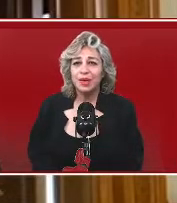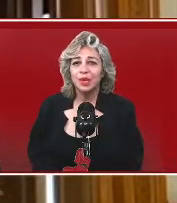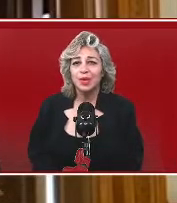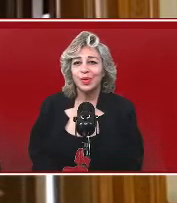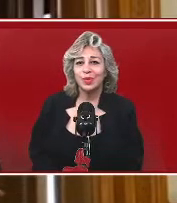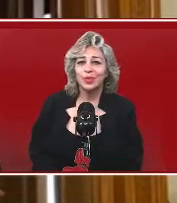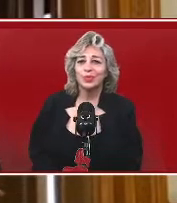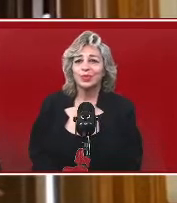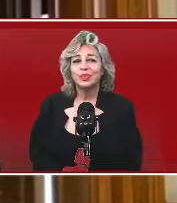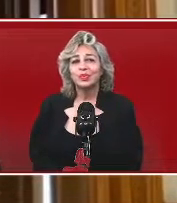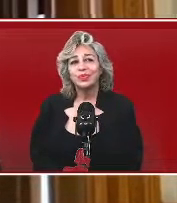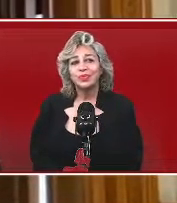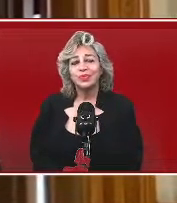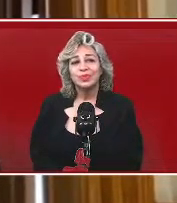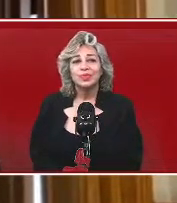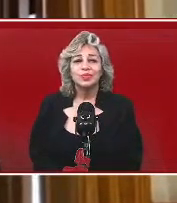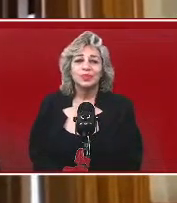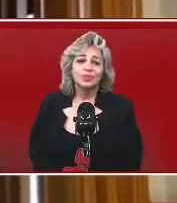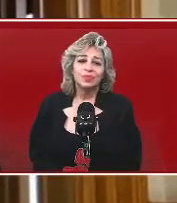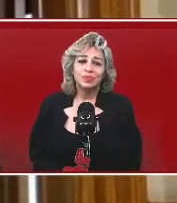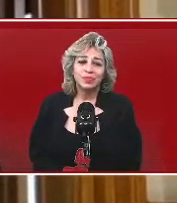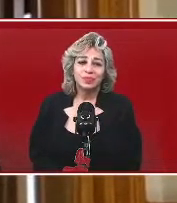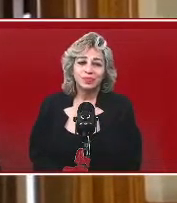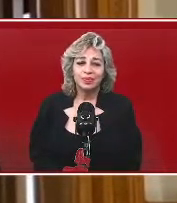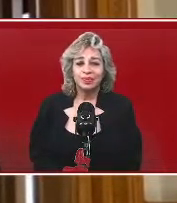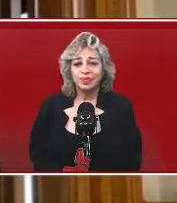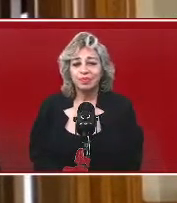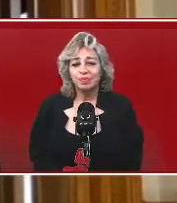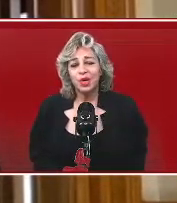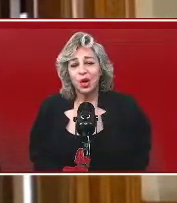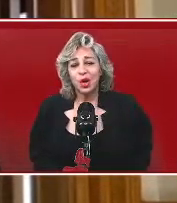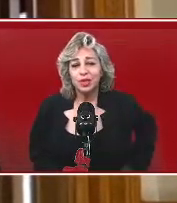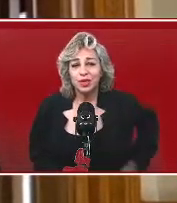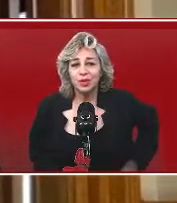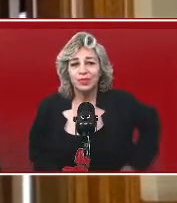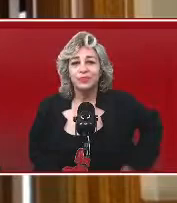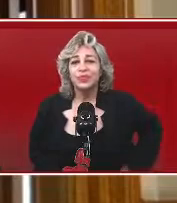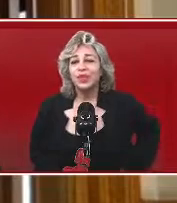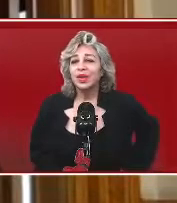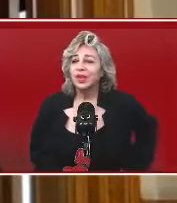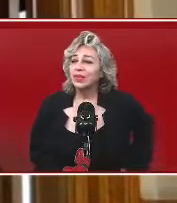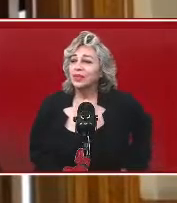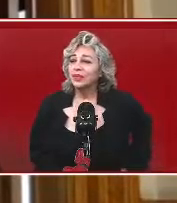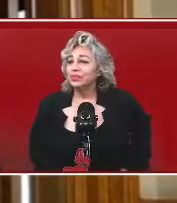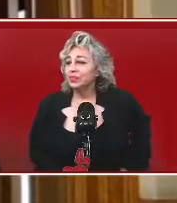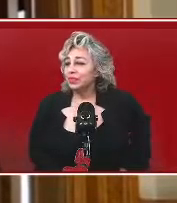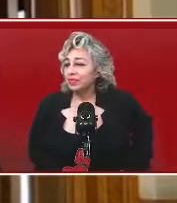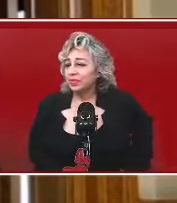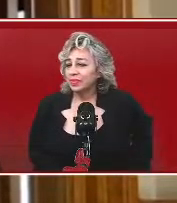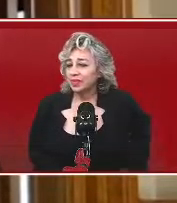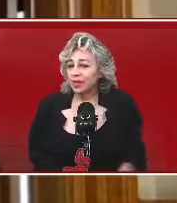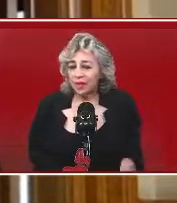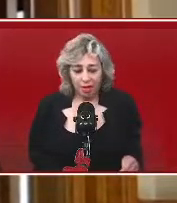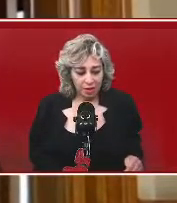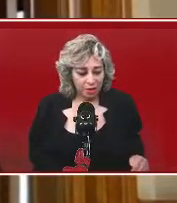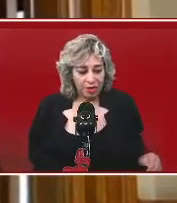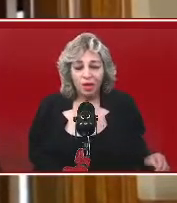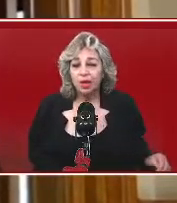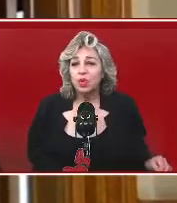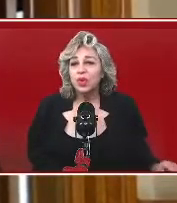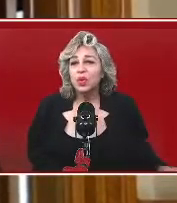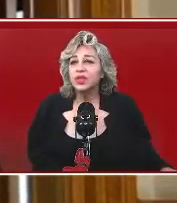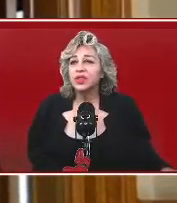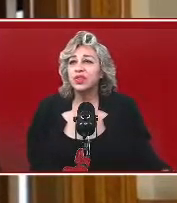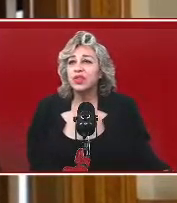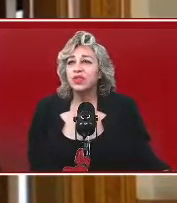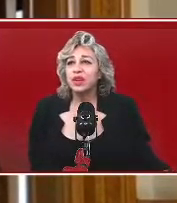of Mexico. Pero también But also, vamos a entregar las becas a los estudiantes.